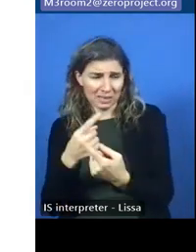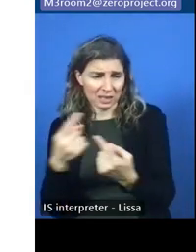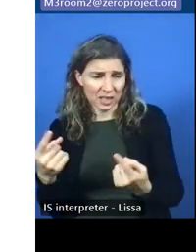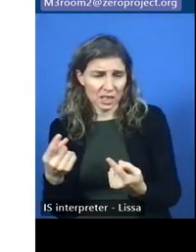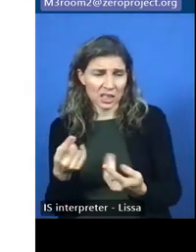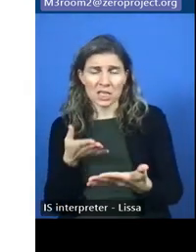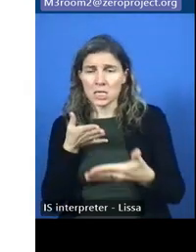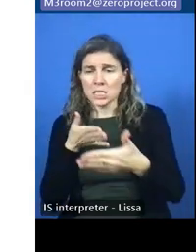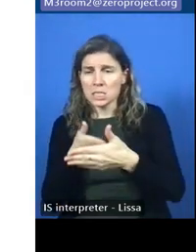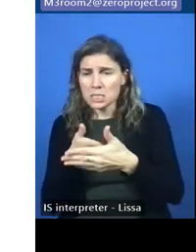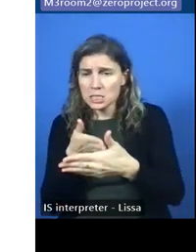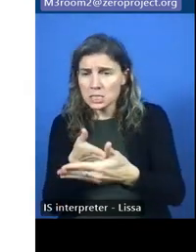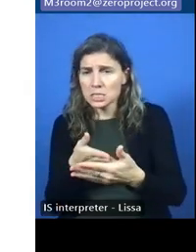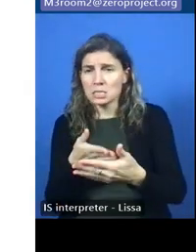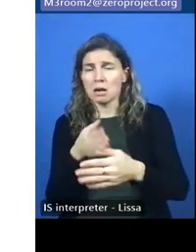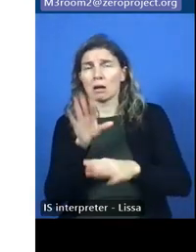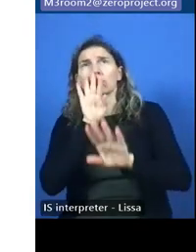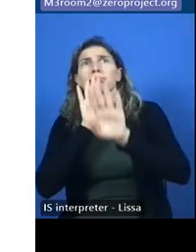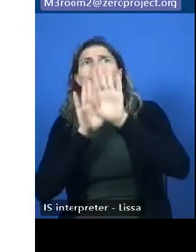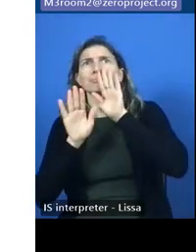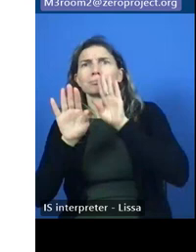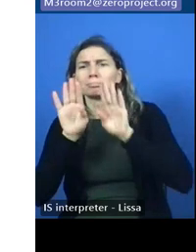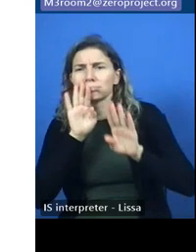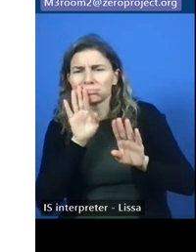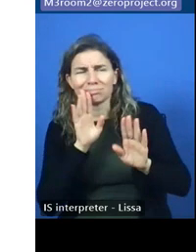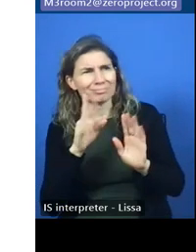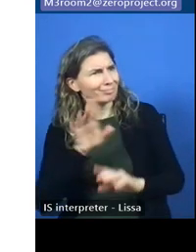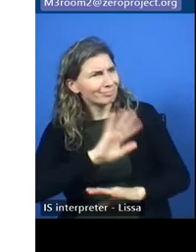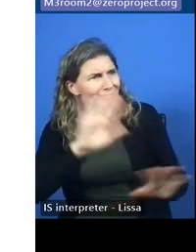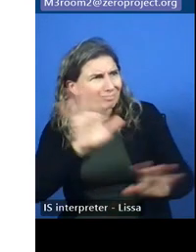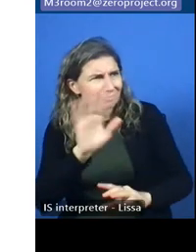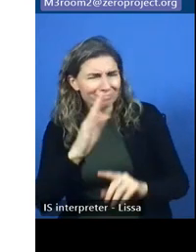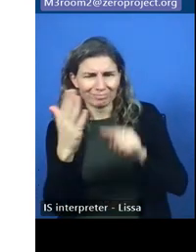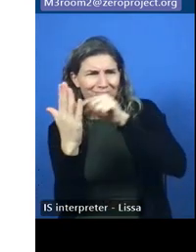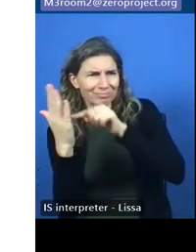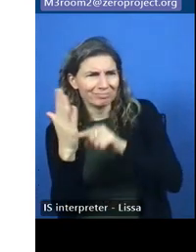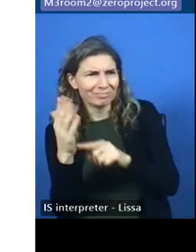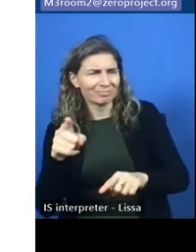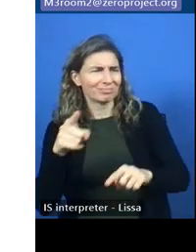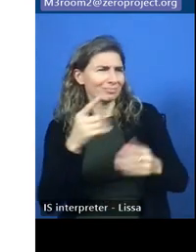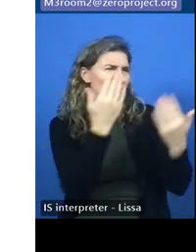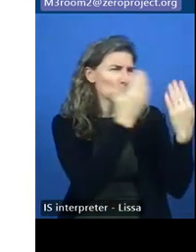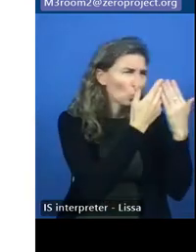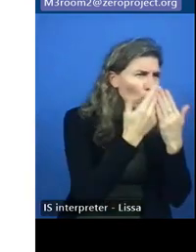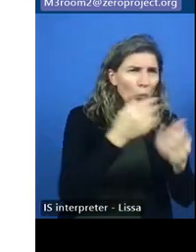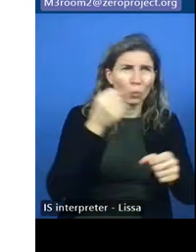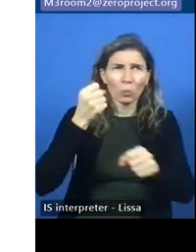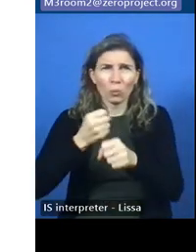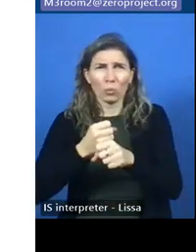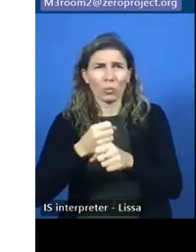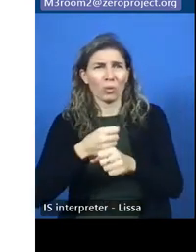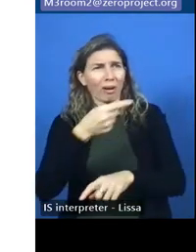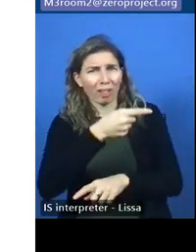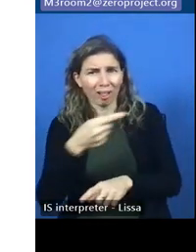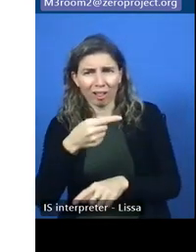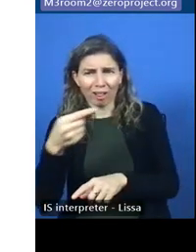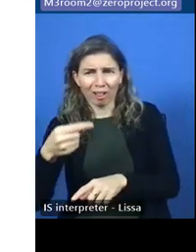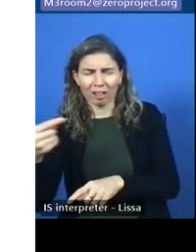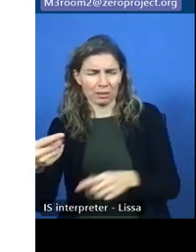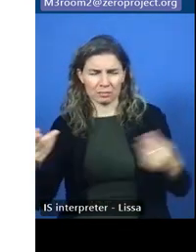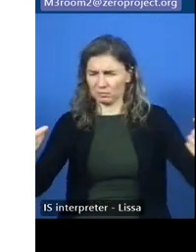they actually experience every day on the streets, in schools, in their workspaces. Liliana and the